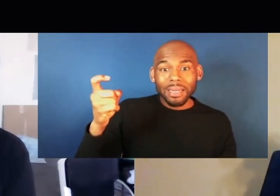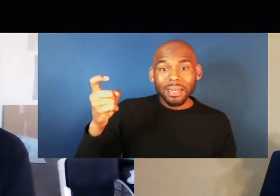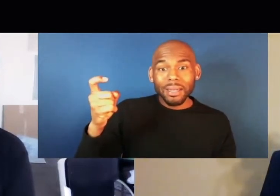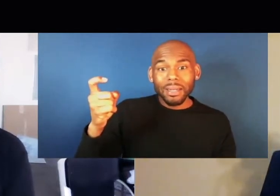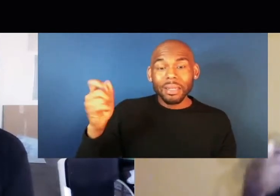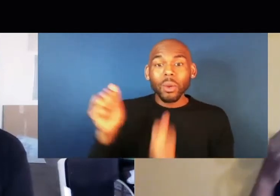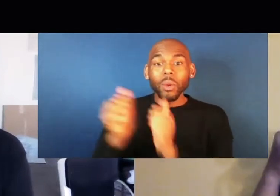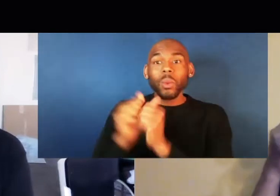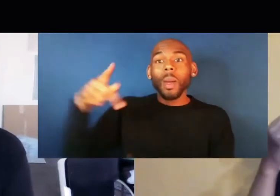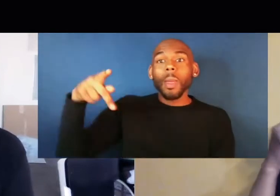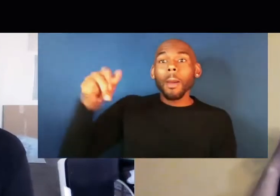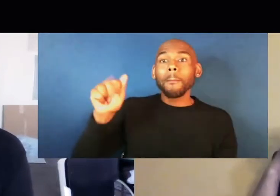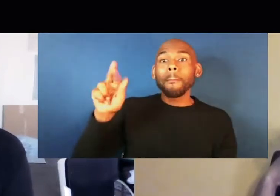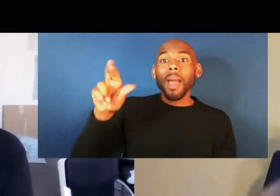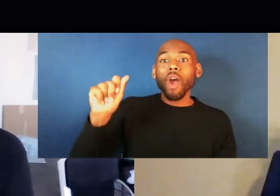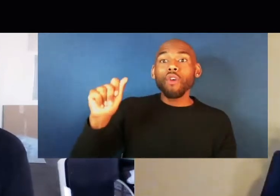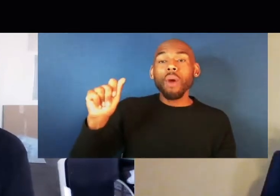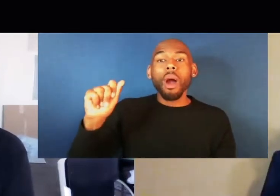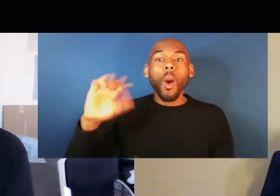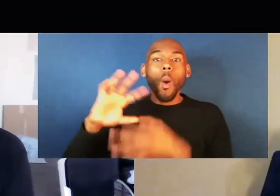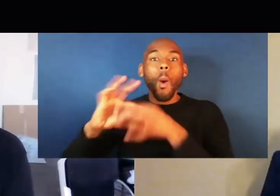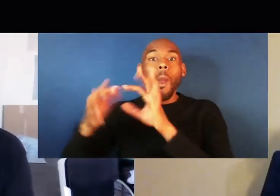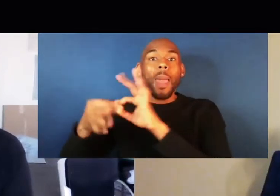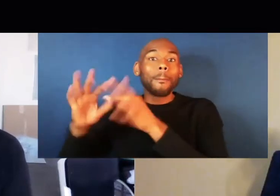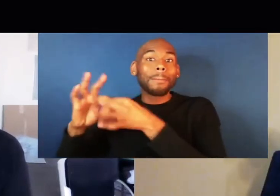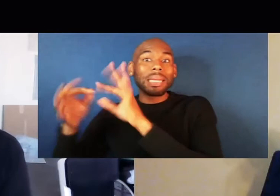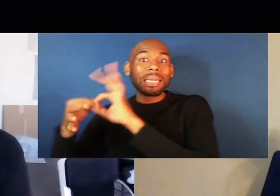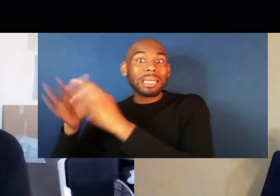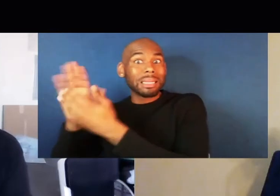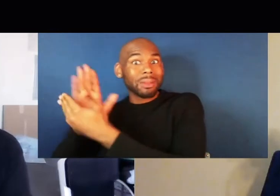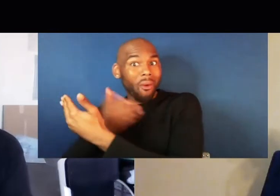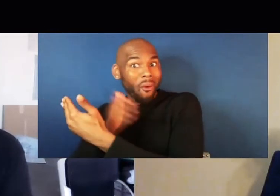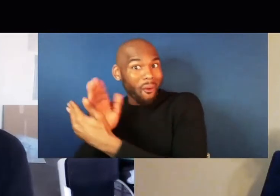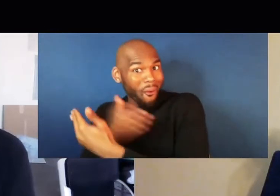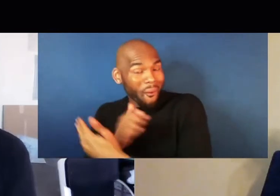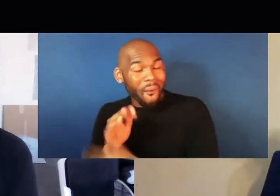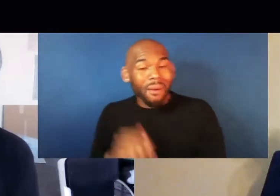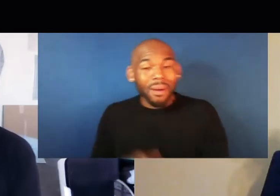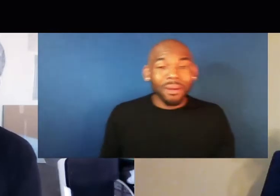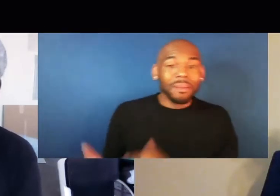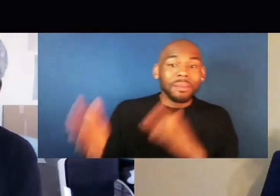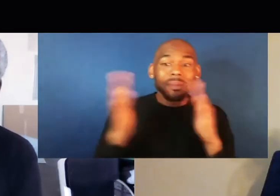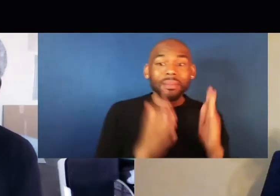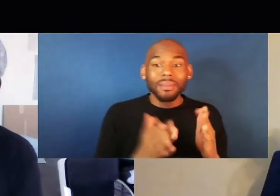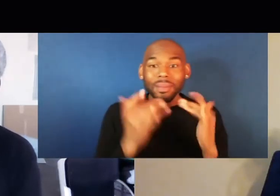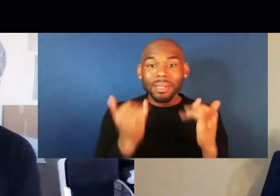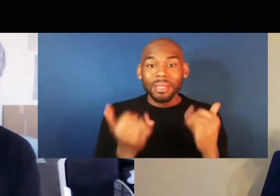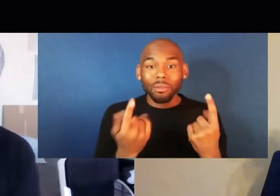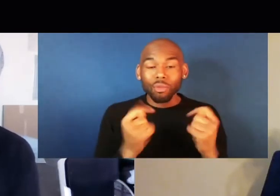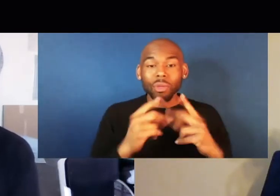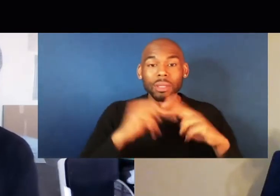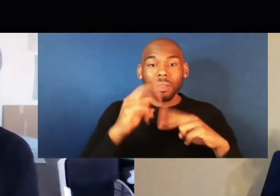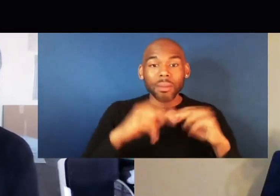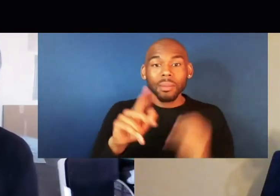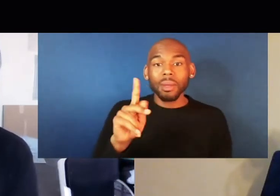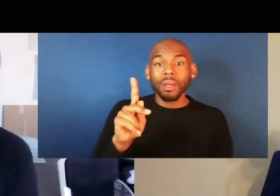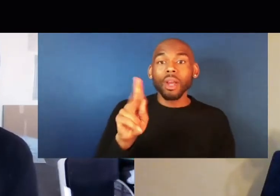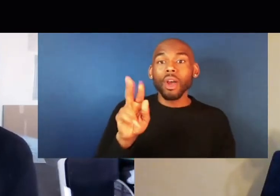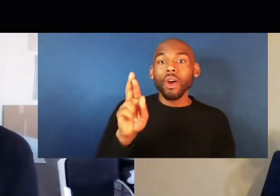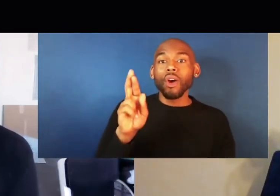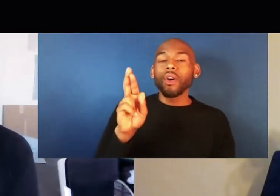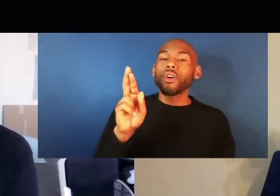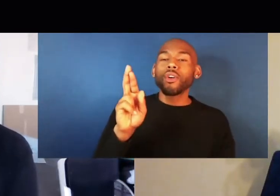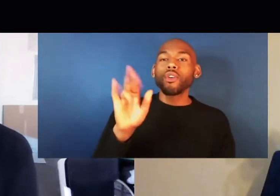Netflix with the Paralympic song, And now we're trying to build.